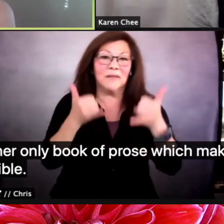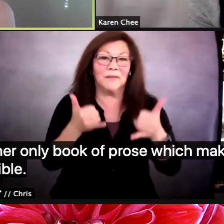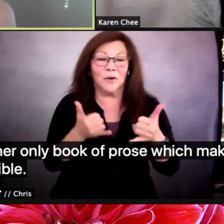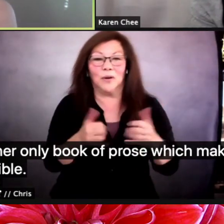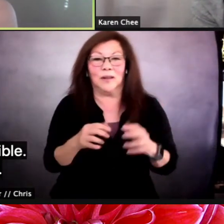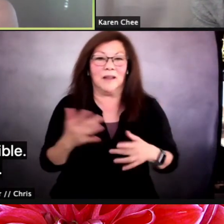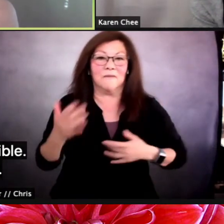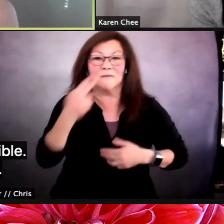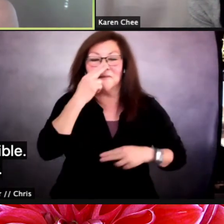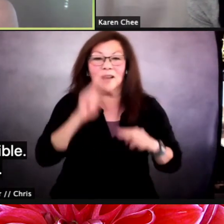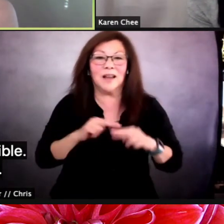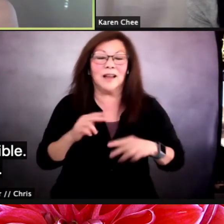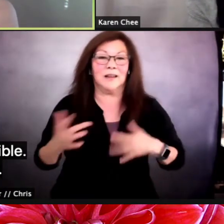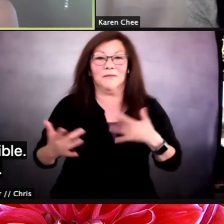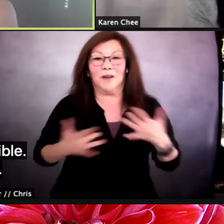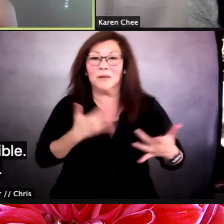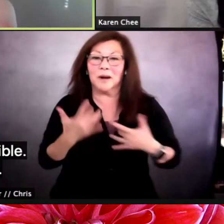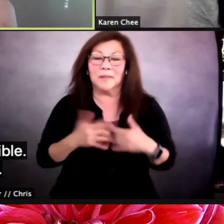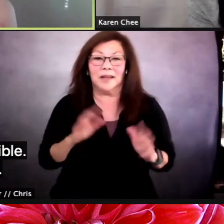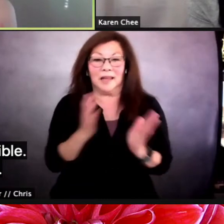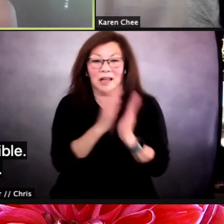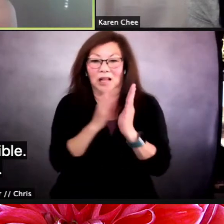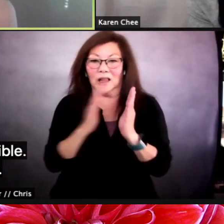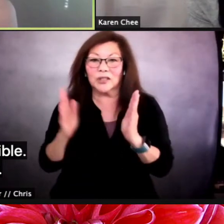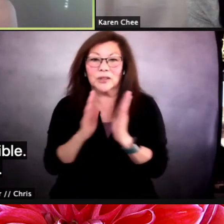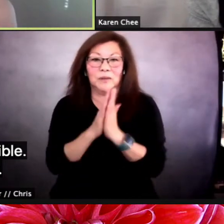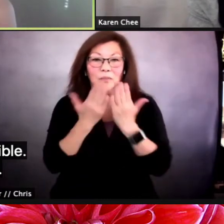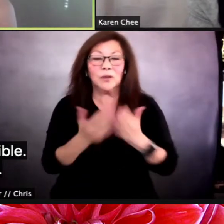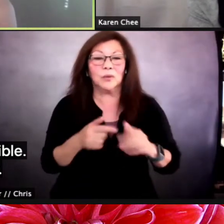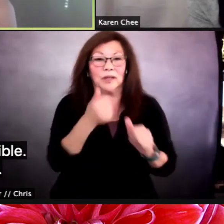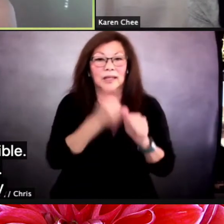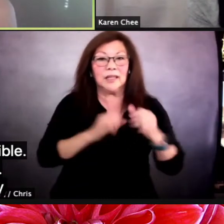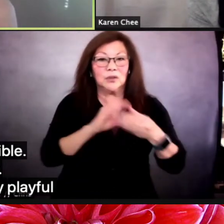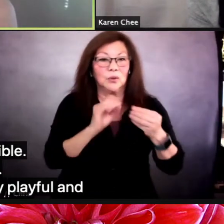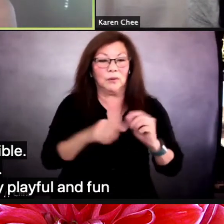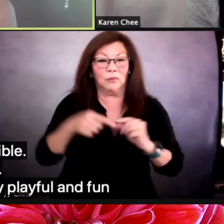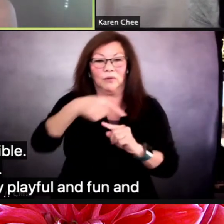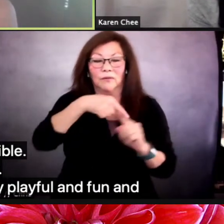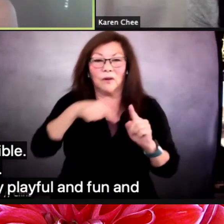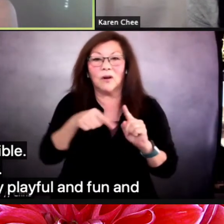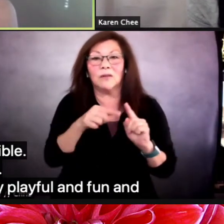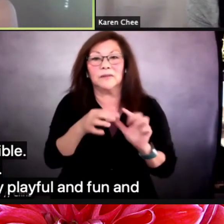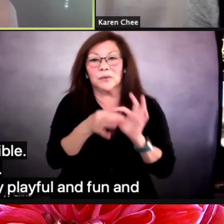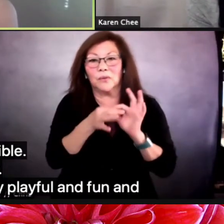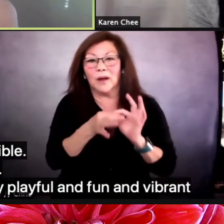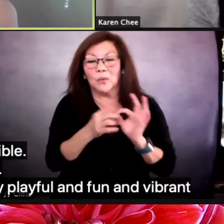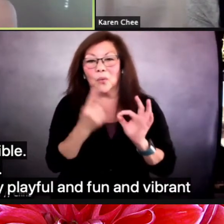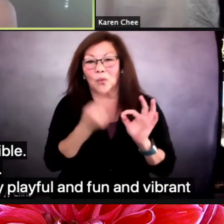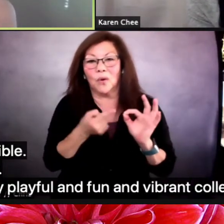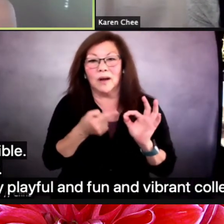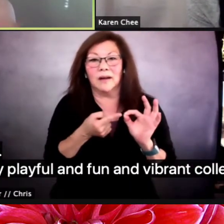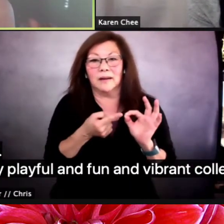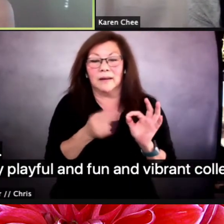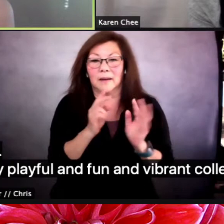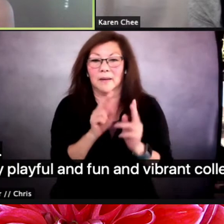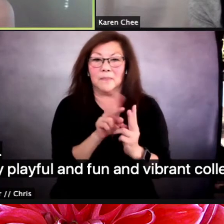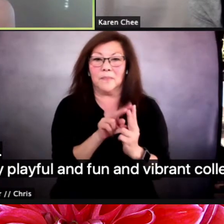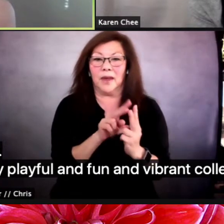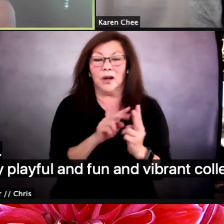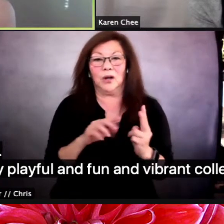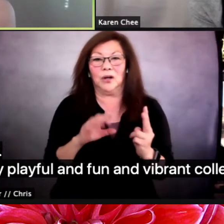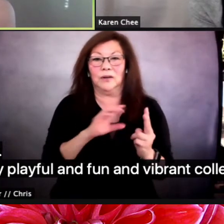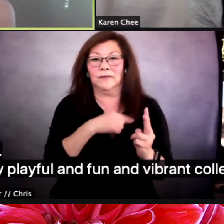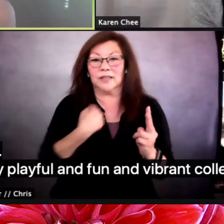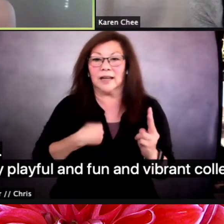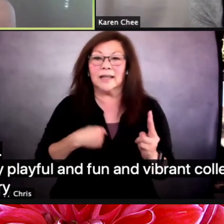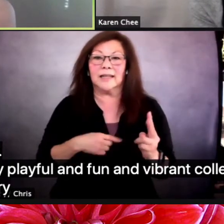vibrant collection where each story kind of revolves around one of a pair of Chinese